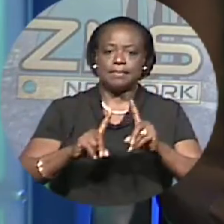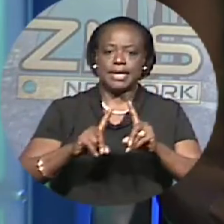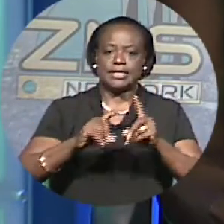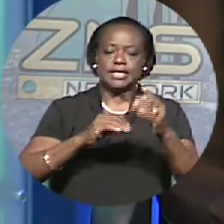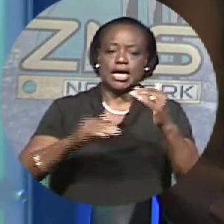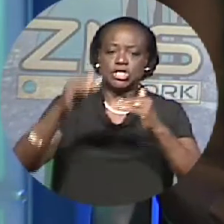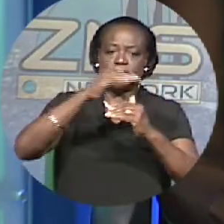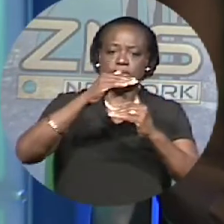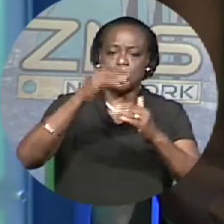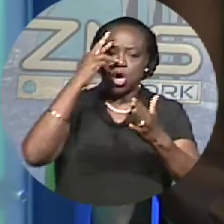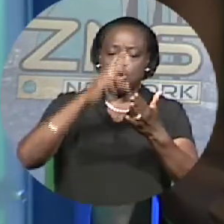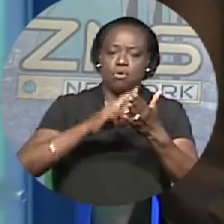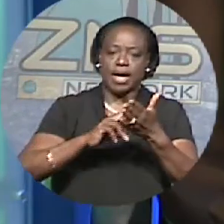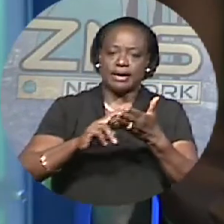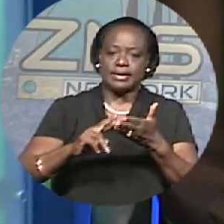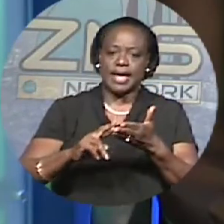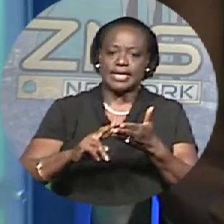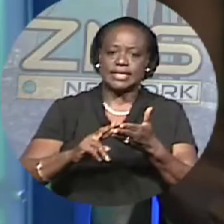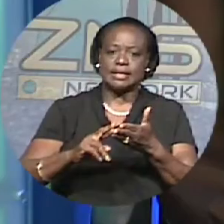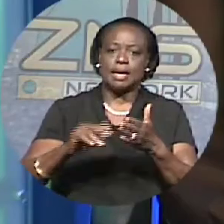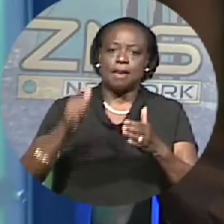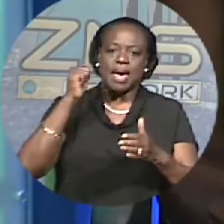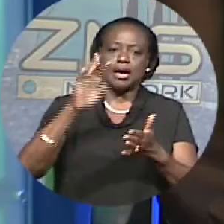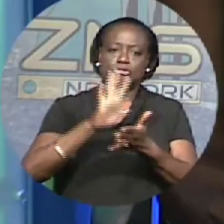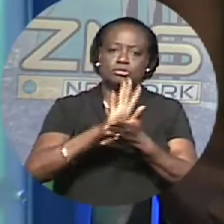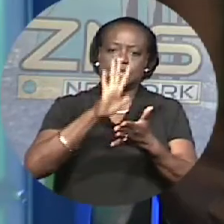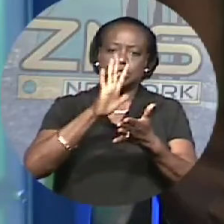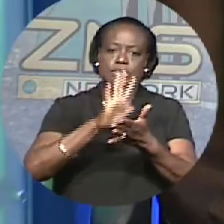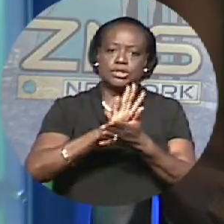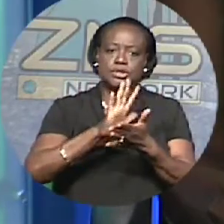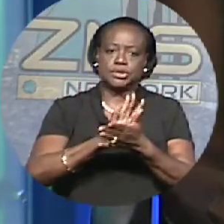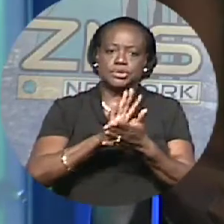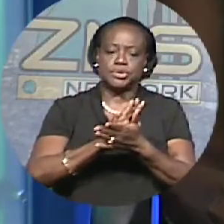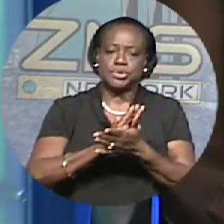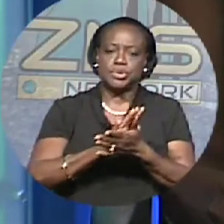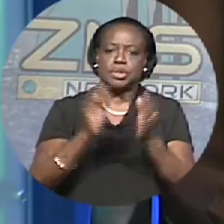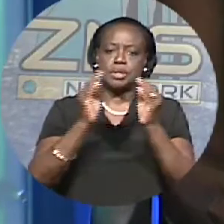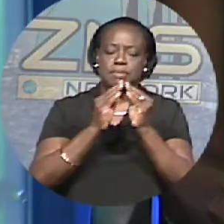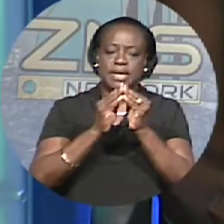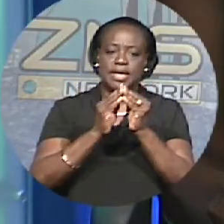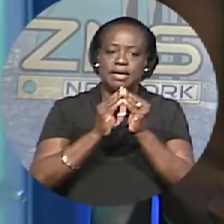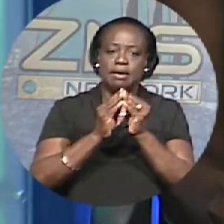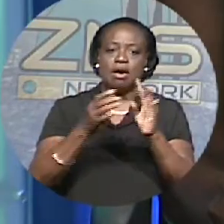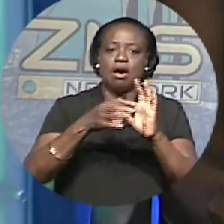recognized at a back-to-school ceremony staged by the New Providence Association of Public High School